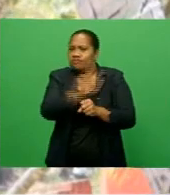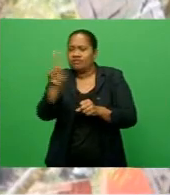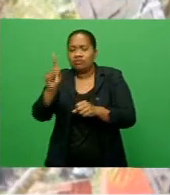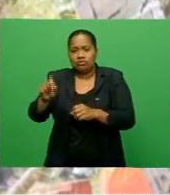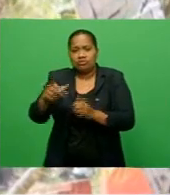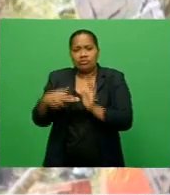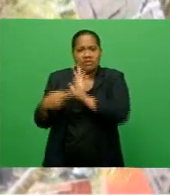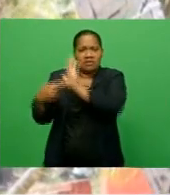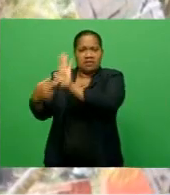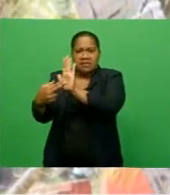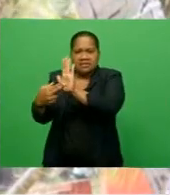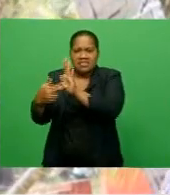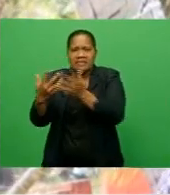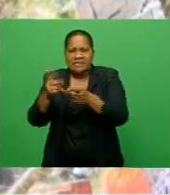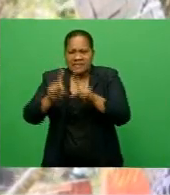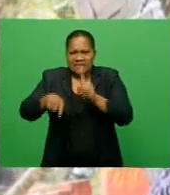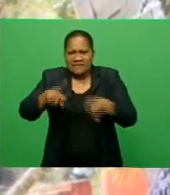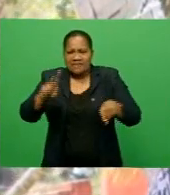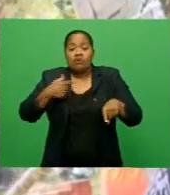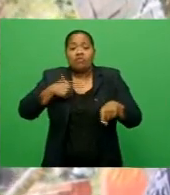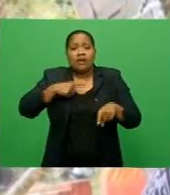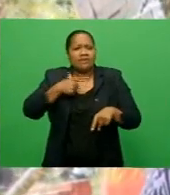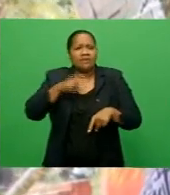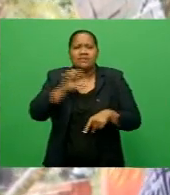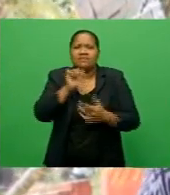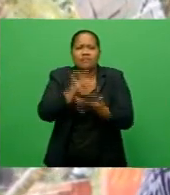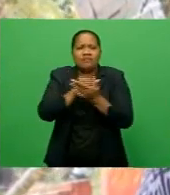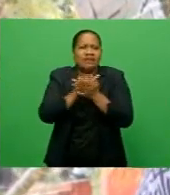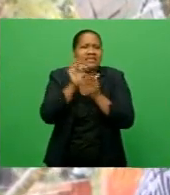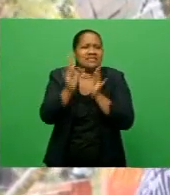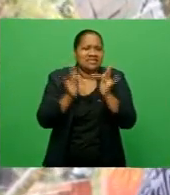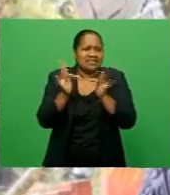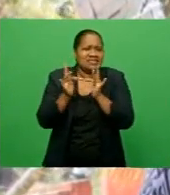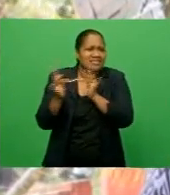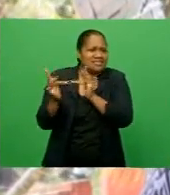are inconsistent due to poor connections.